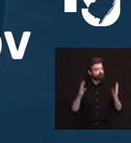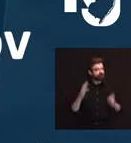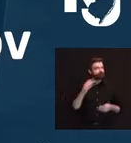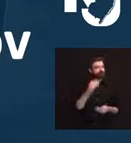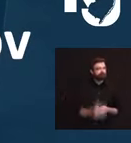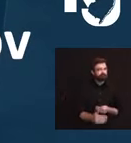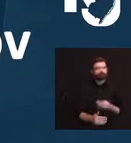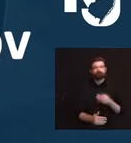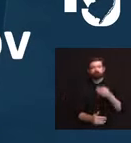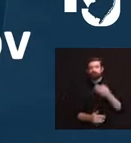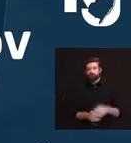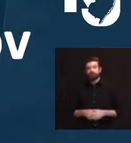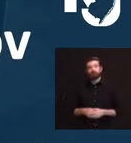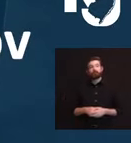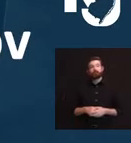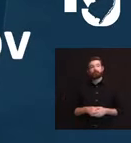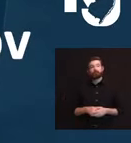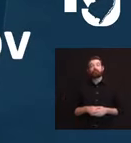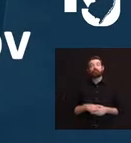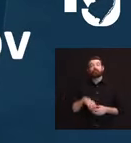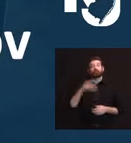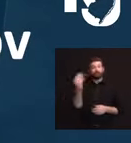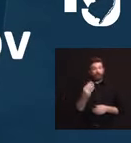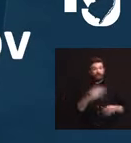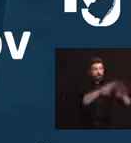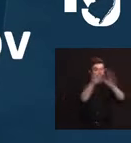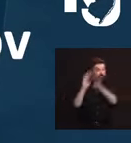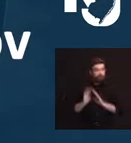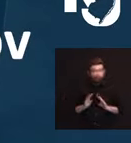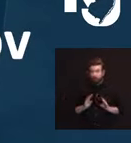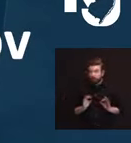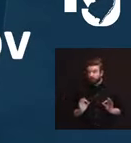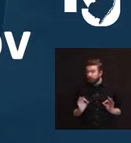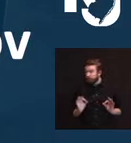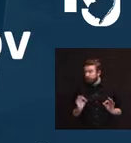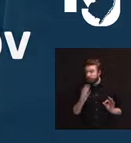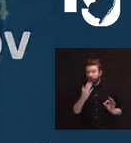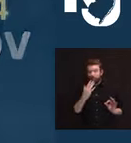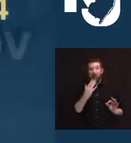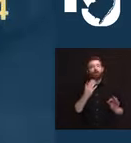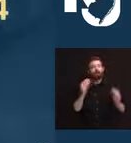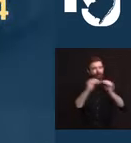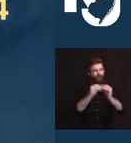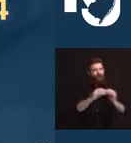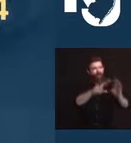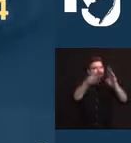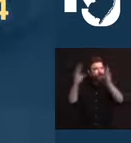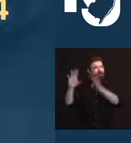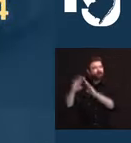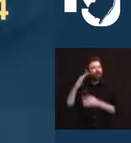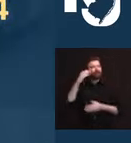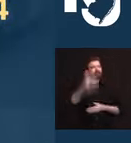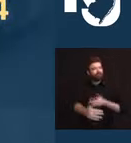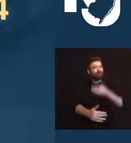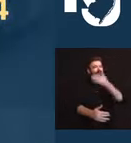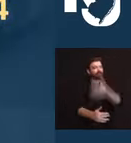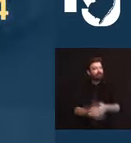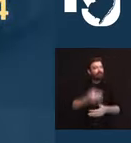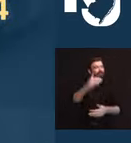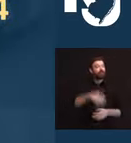sooner we can do it. So with that, let's quickly turn to the overnight numbers. Yesterday, we received an additional